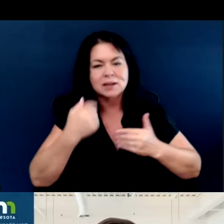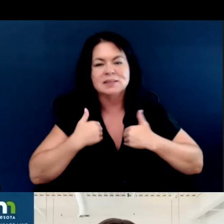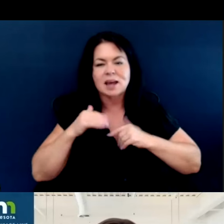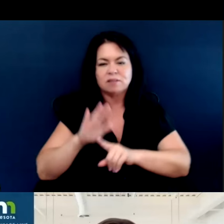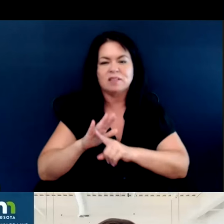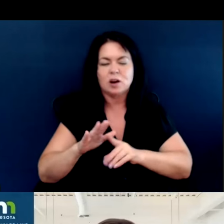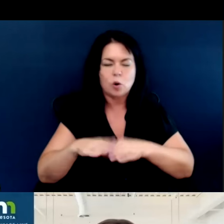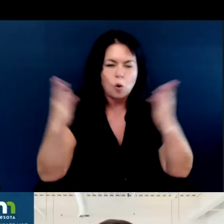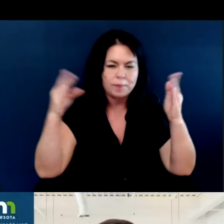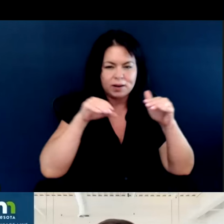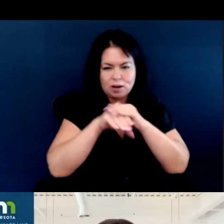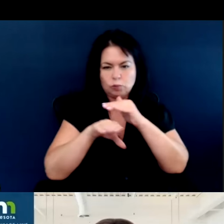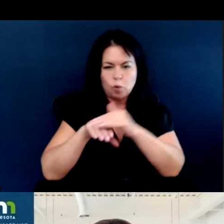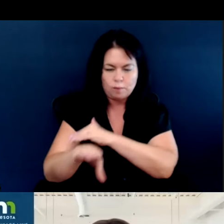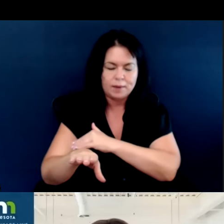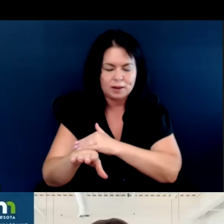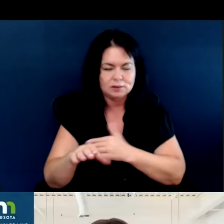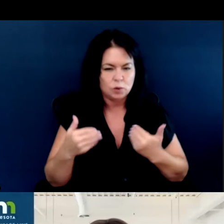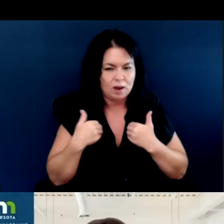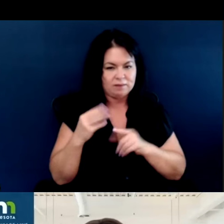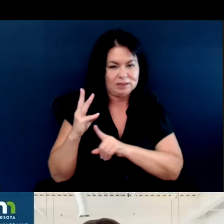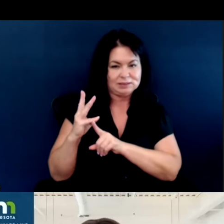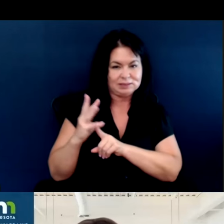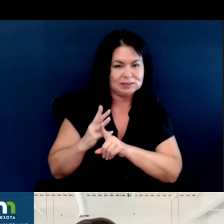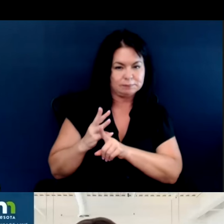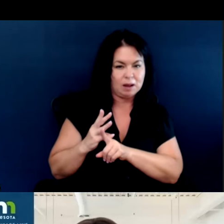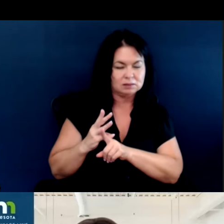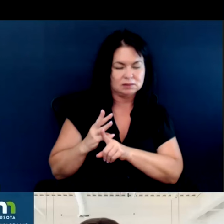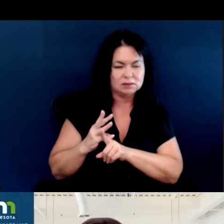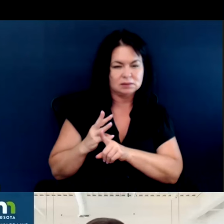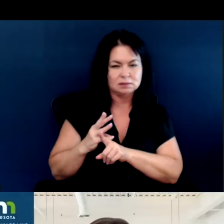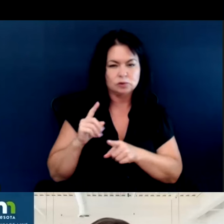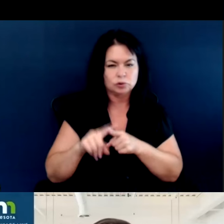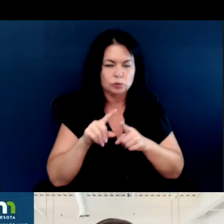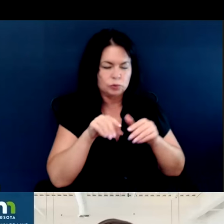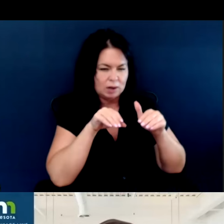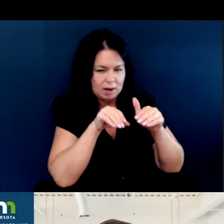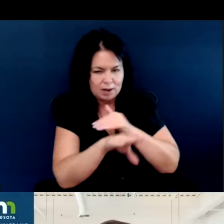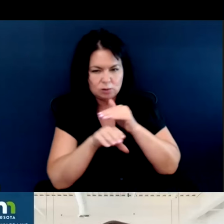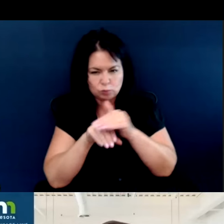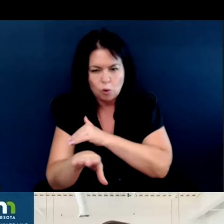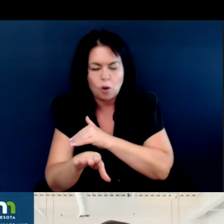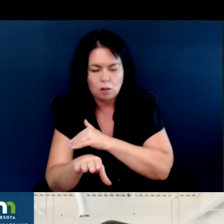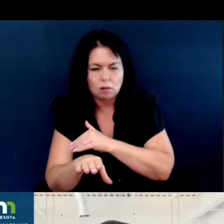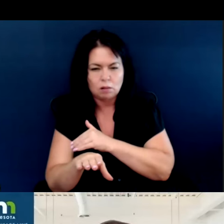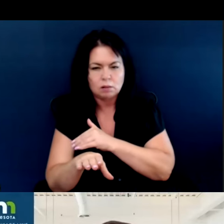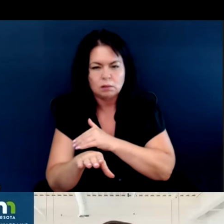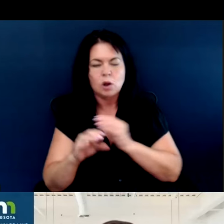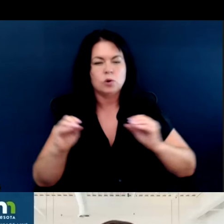earlier. That means you have that 6 months to enroll in a Medigap policy without being subject to a health